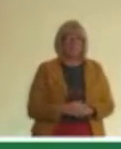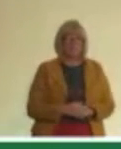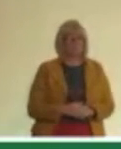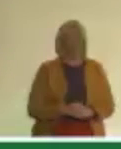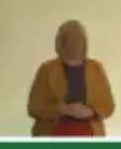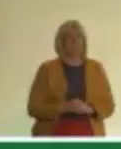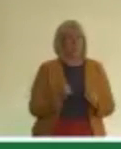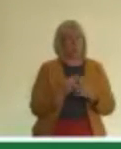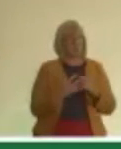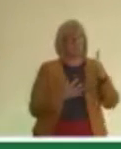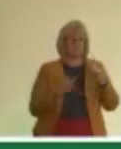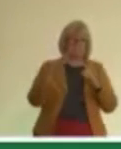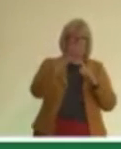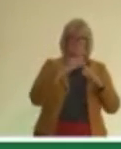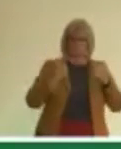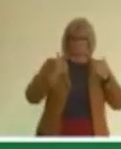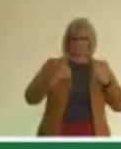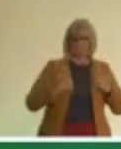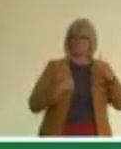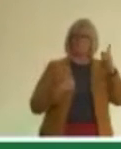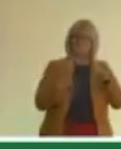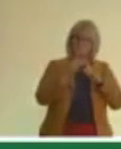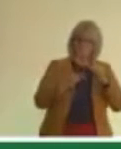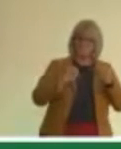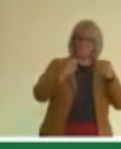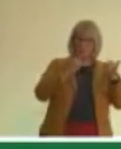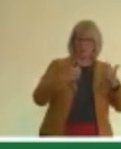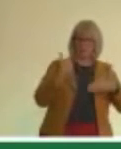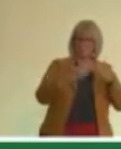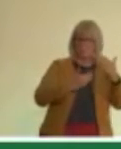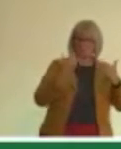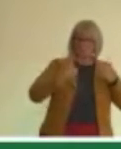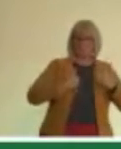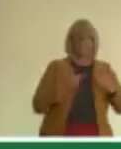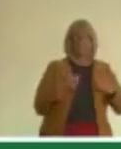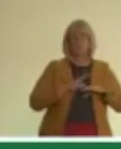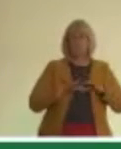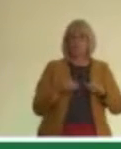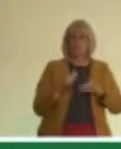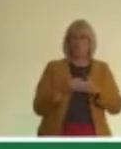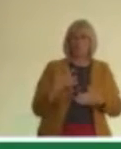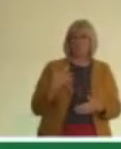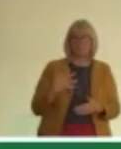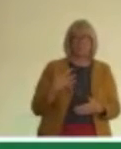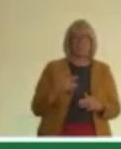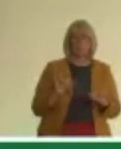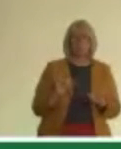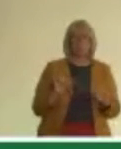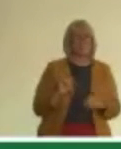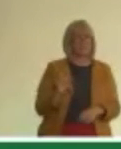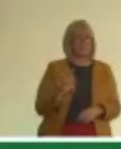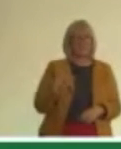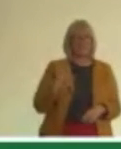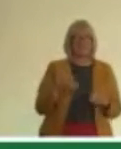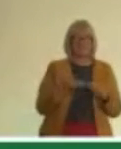super rich, are doing particularly well at the moment. This is not a cost of living crisis. It's an inequality crisis.